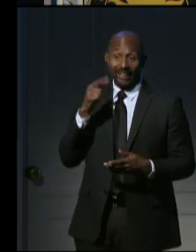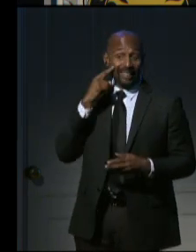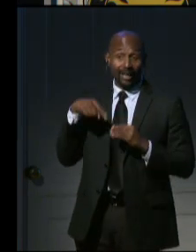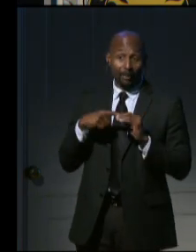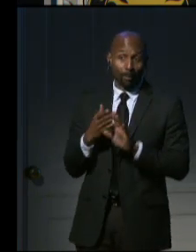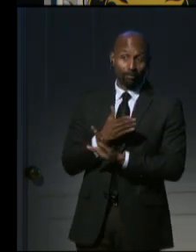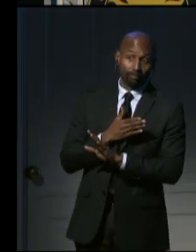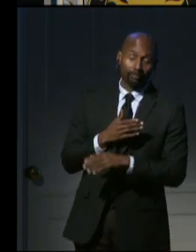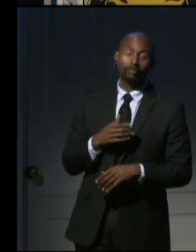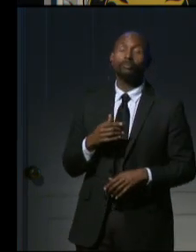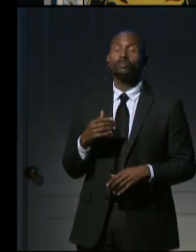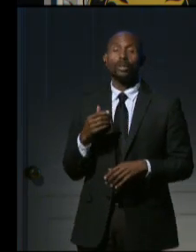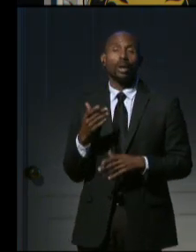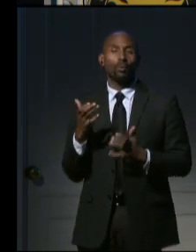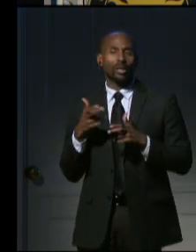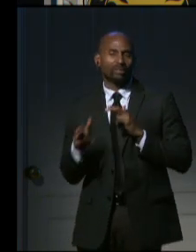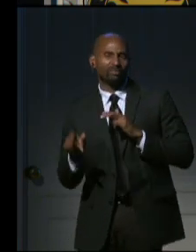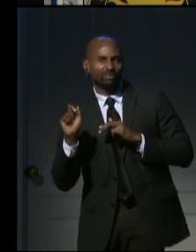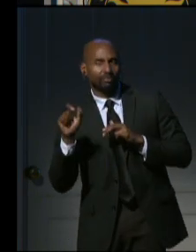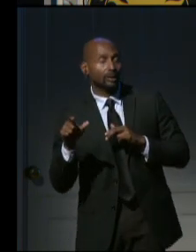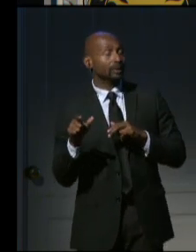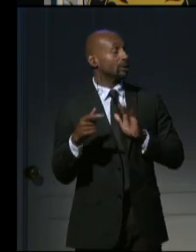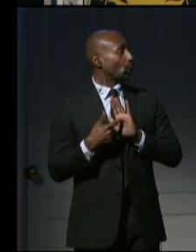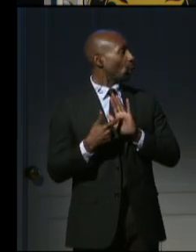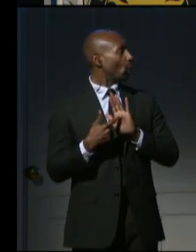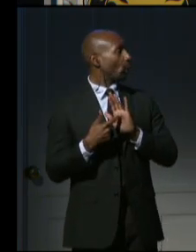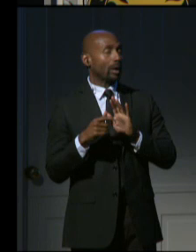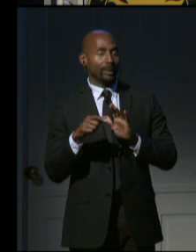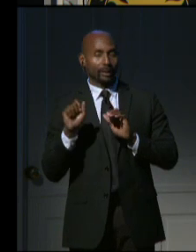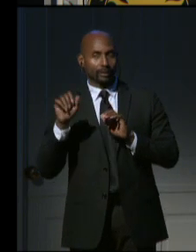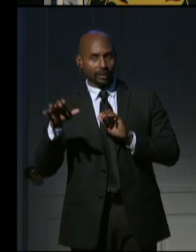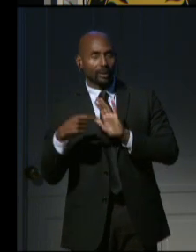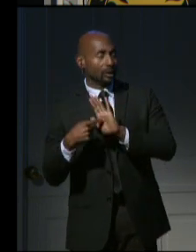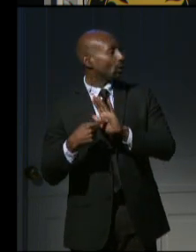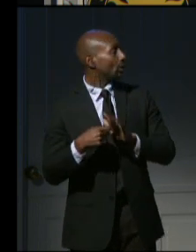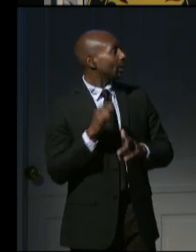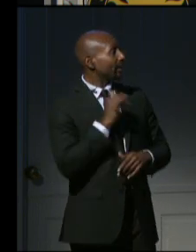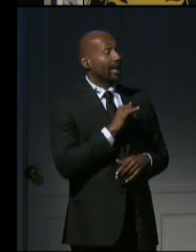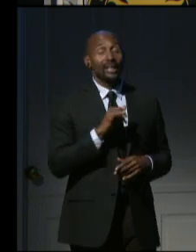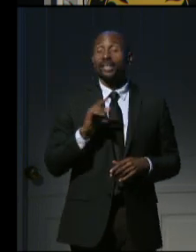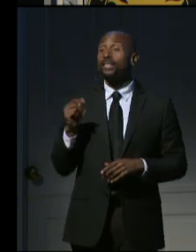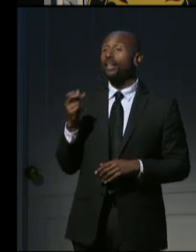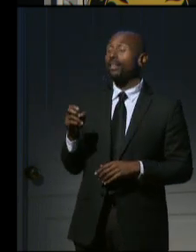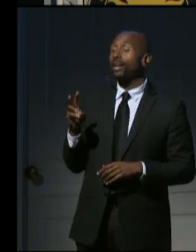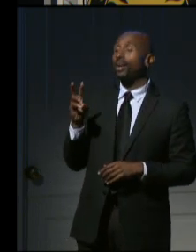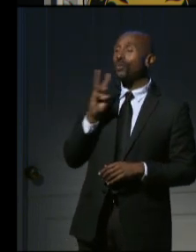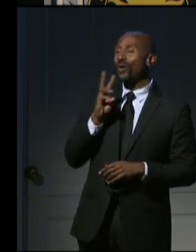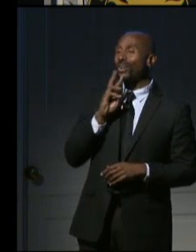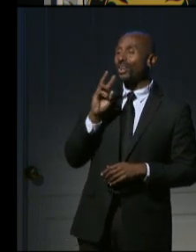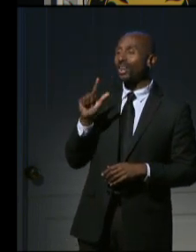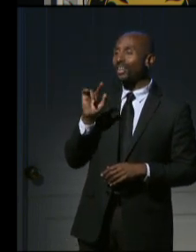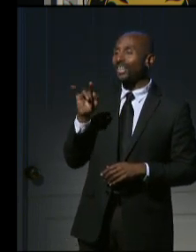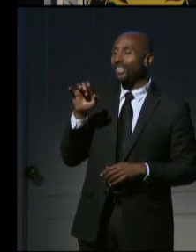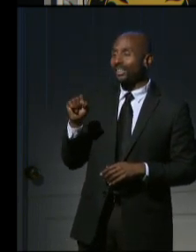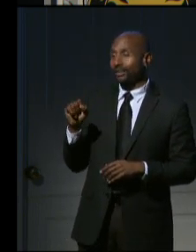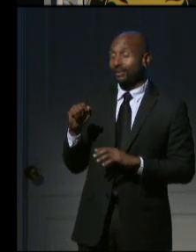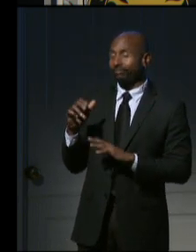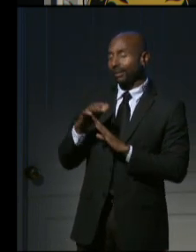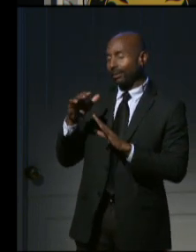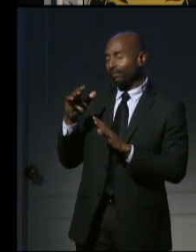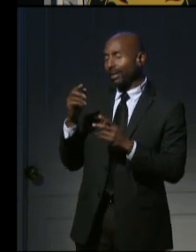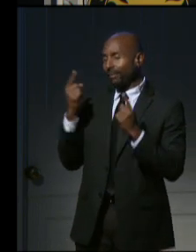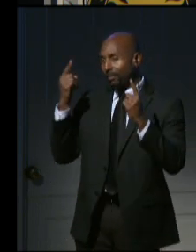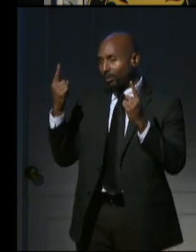then I just wanted to quickly show, like, the other thing is, like, that's the water lilies, one of our most famous, everybody knows it, loves it, and that's how